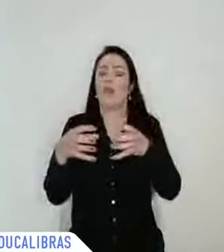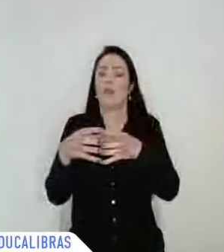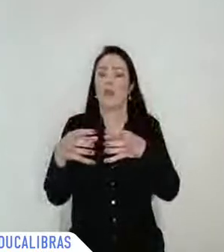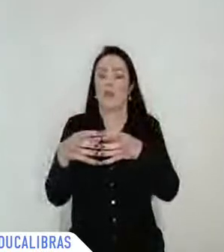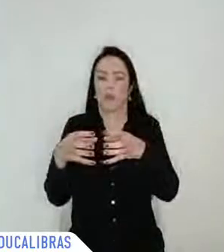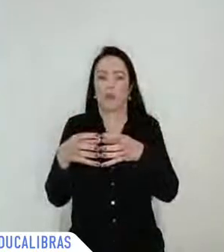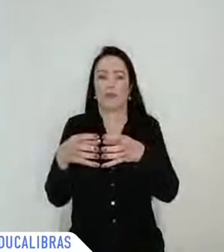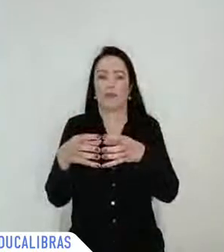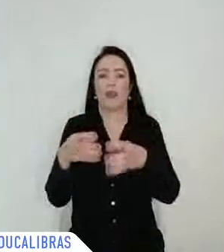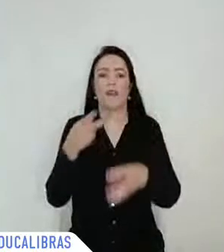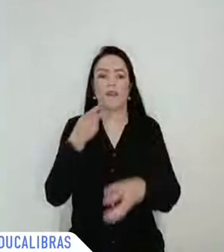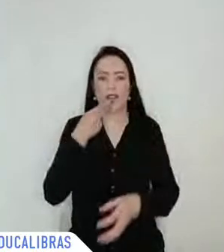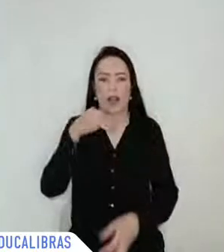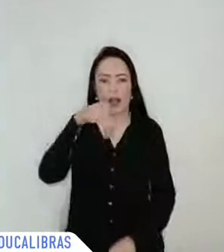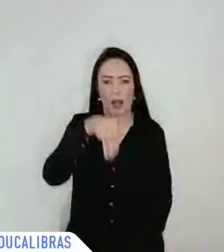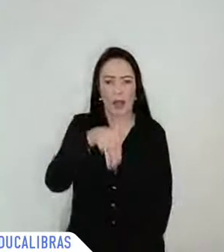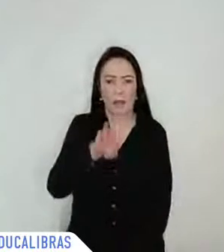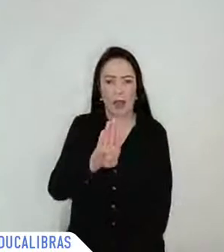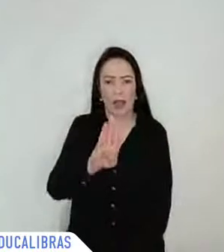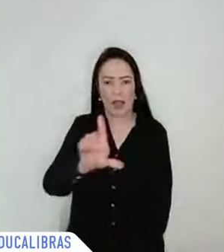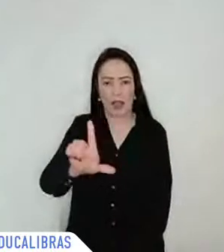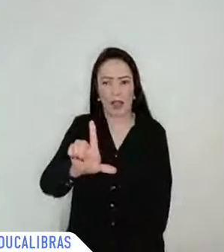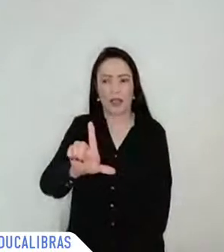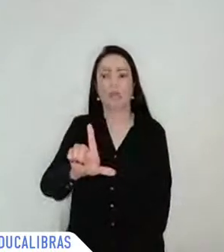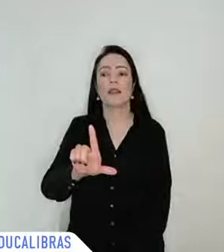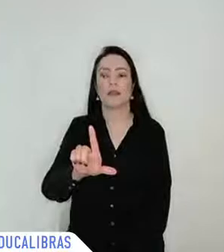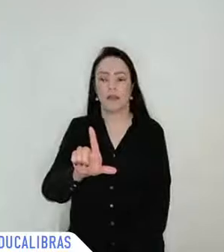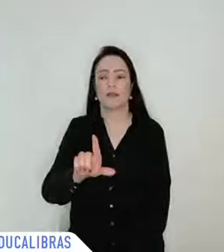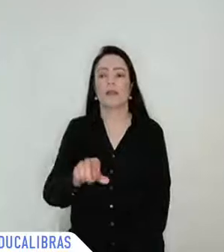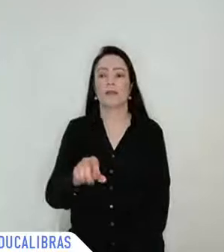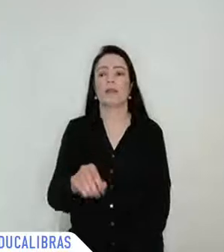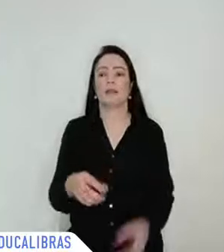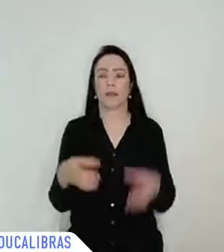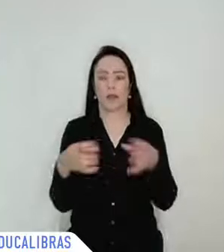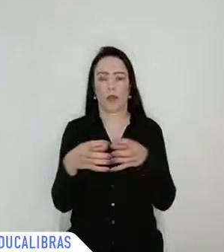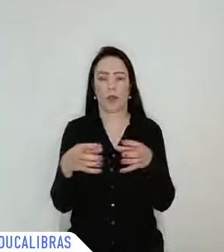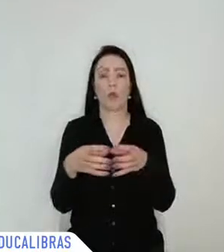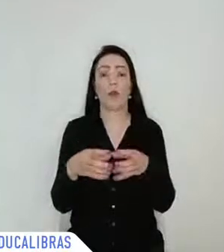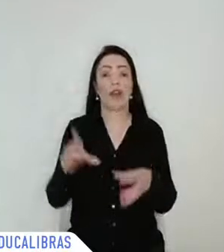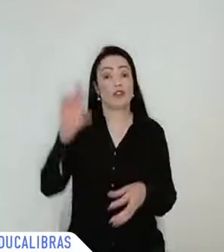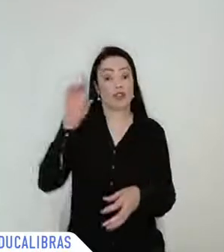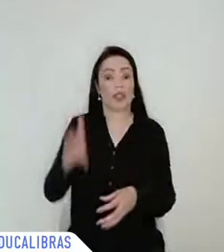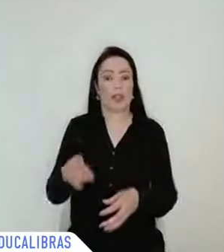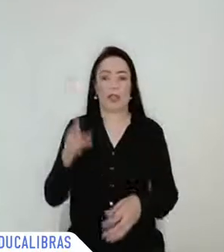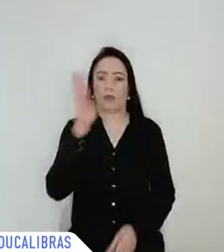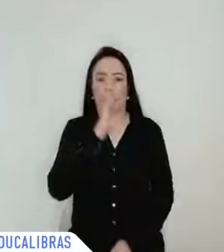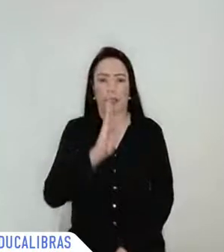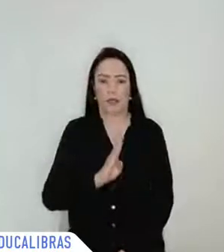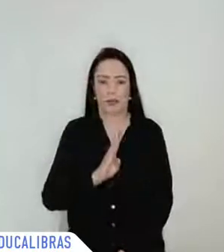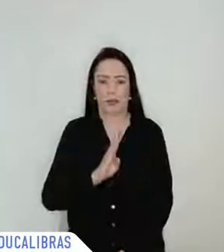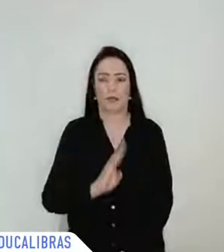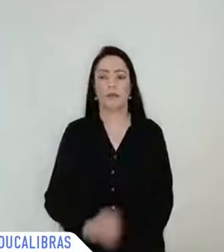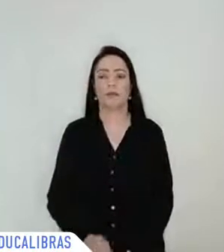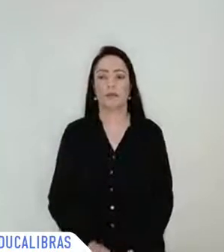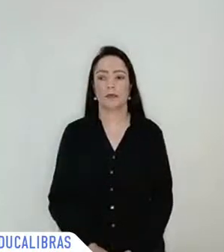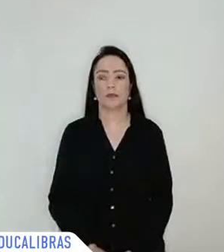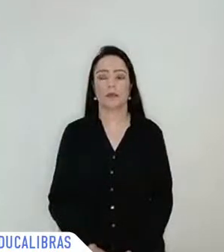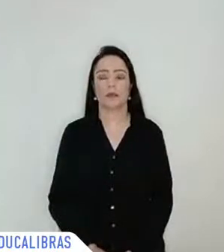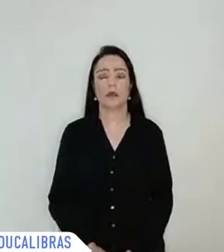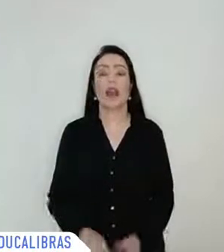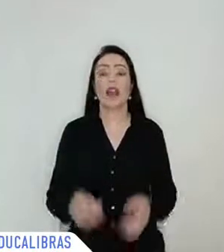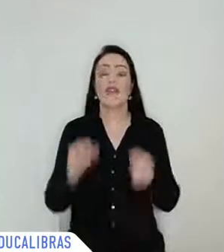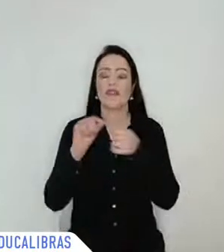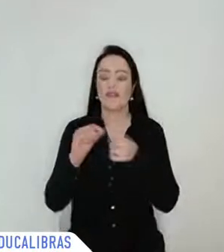one day I was attacked. I'm not going to go further on this, but the MBL group, a